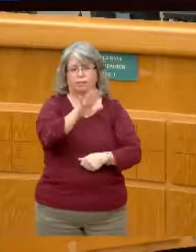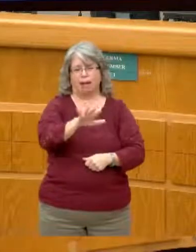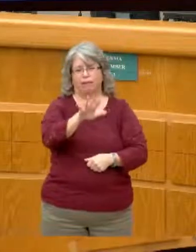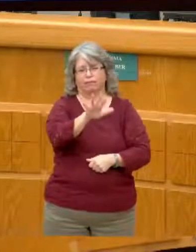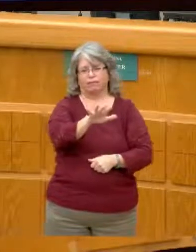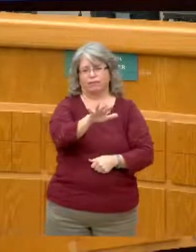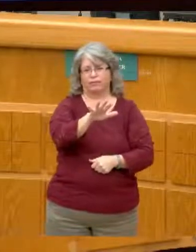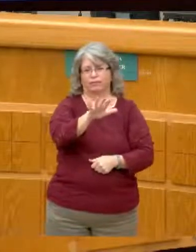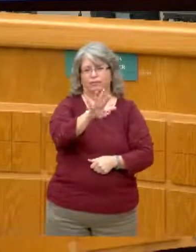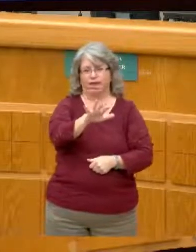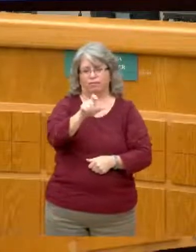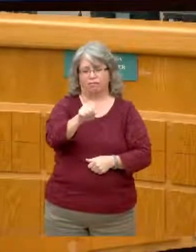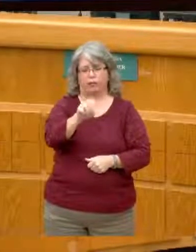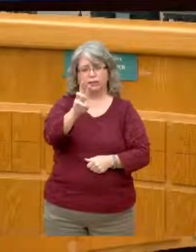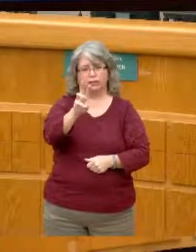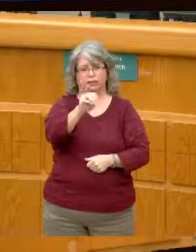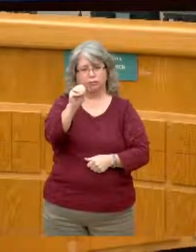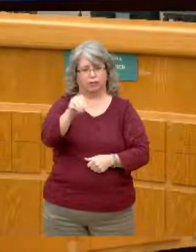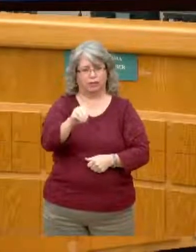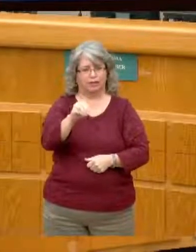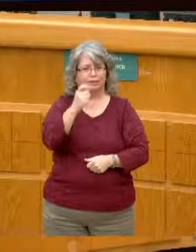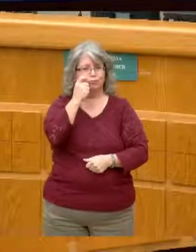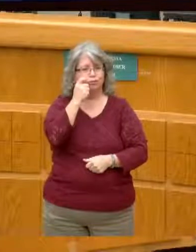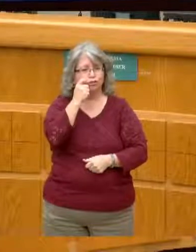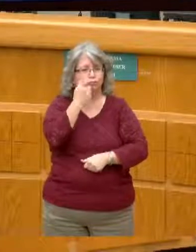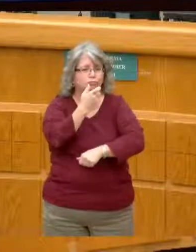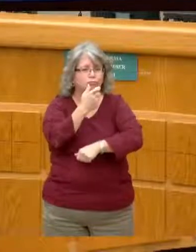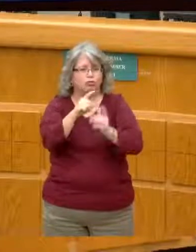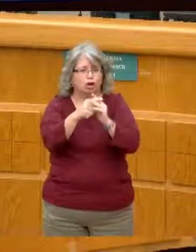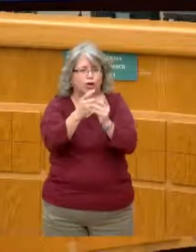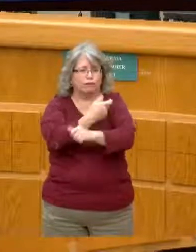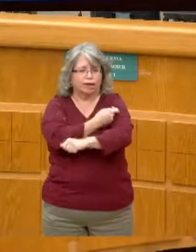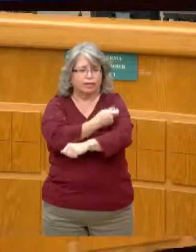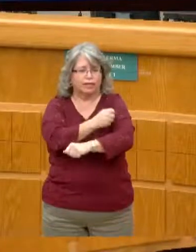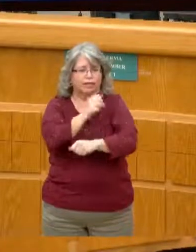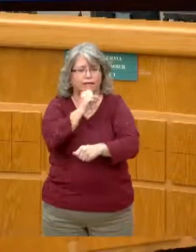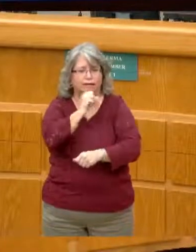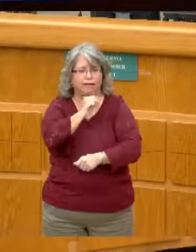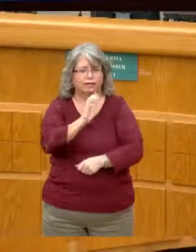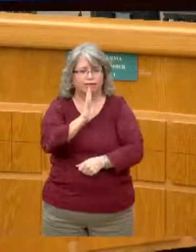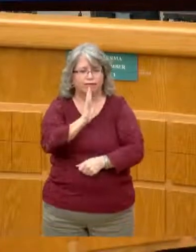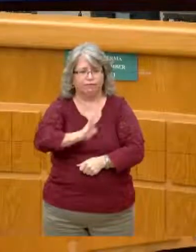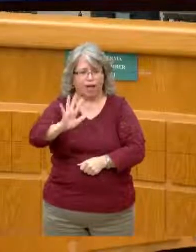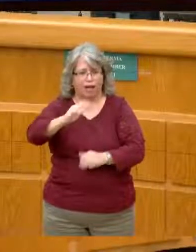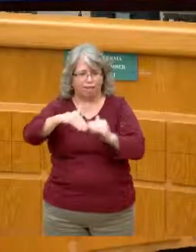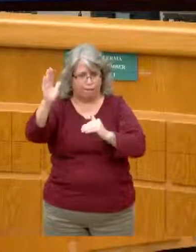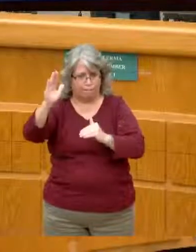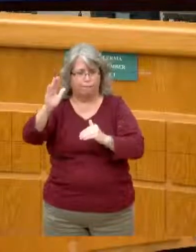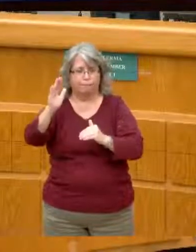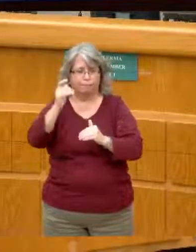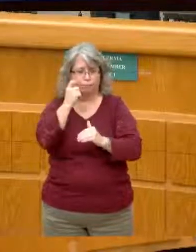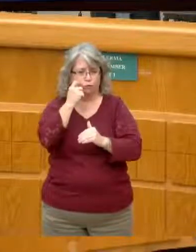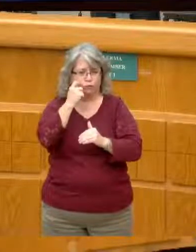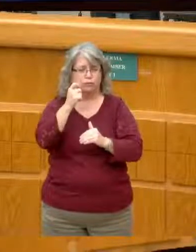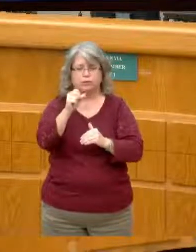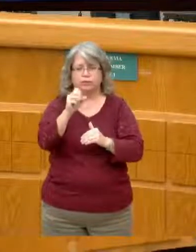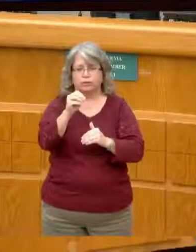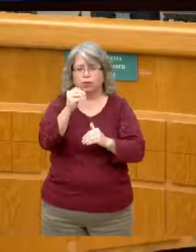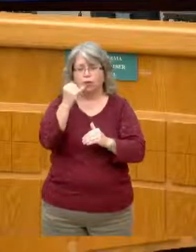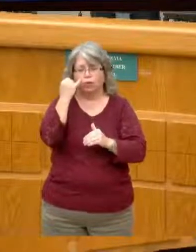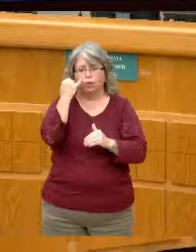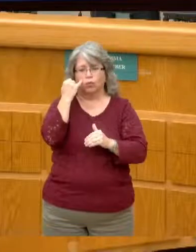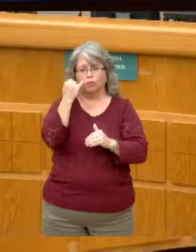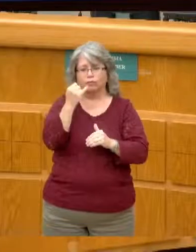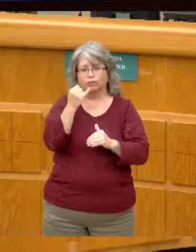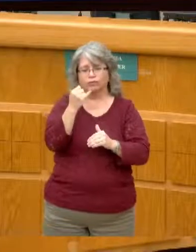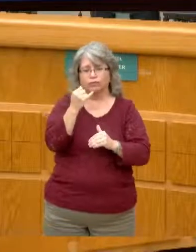55.6%. Again, we just started vaccinating our folks, our ages 5 and above, not too long ago. So if you take that eligible population, we're